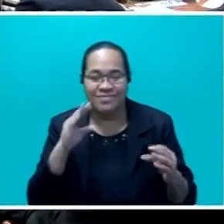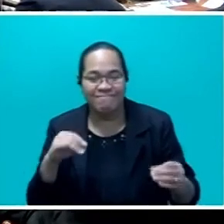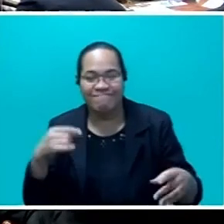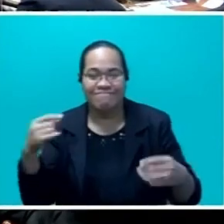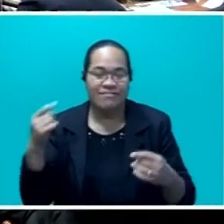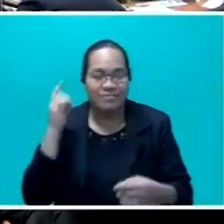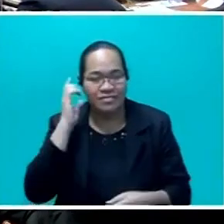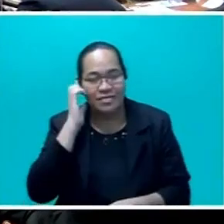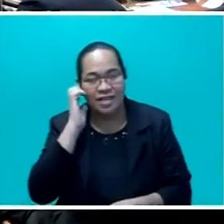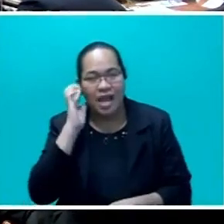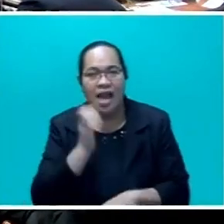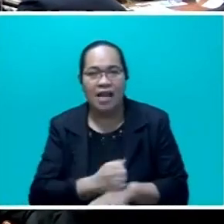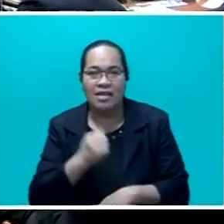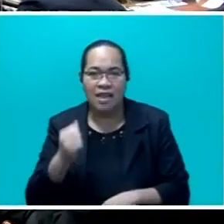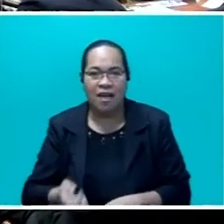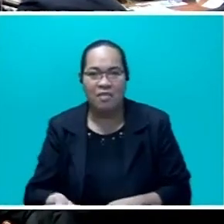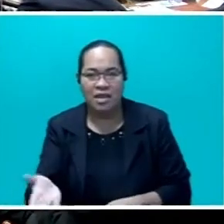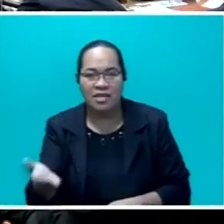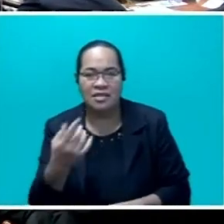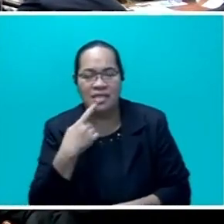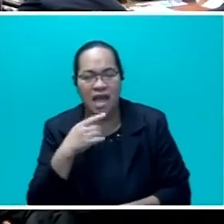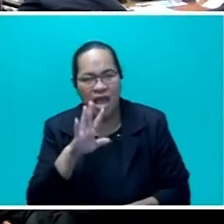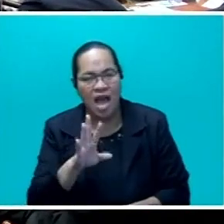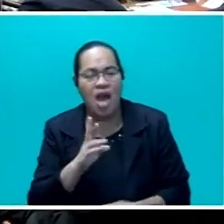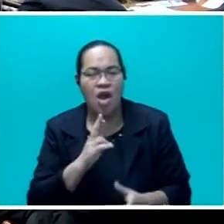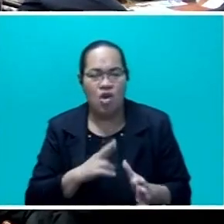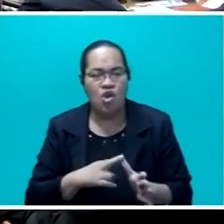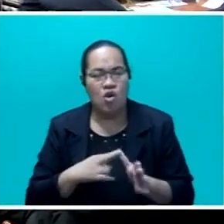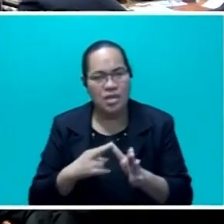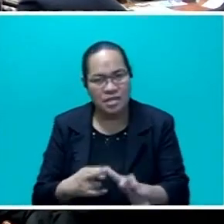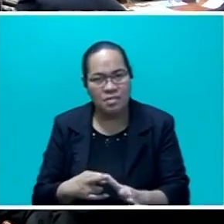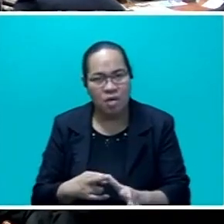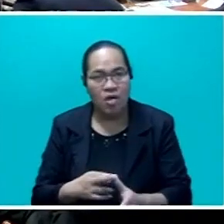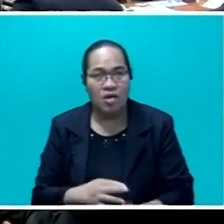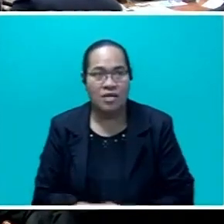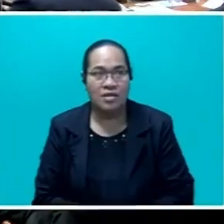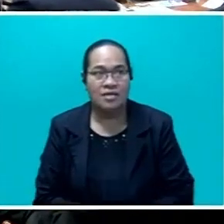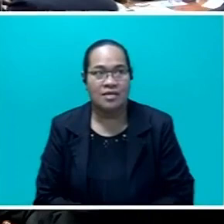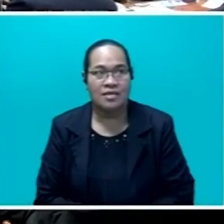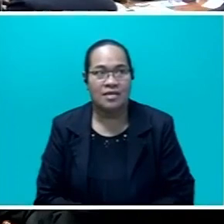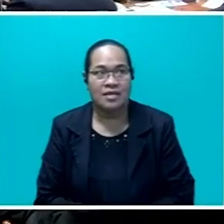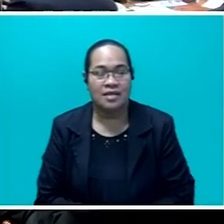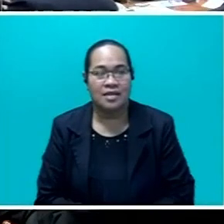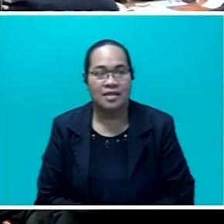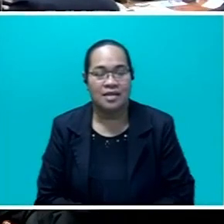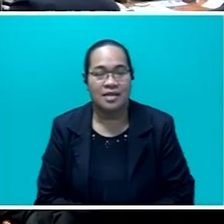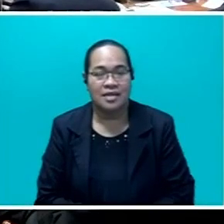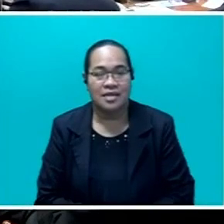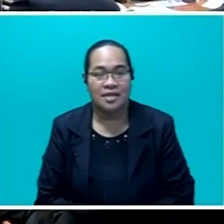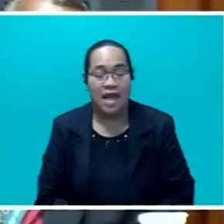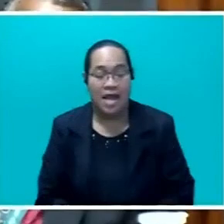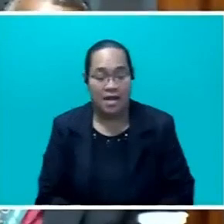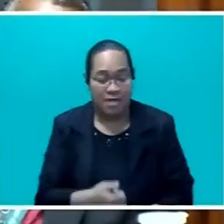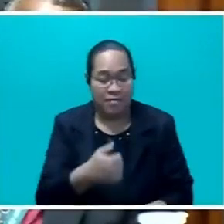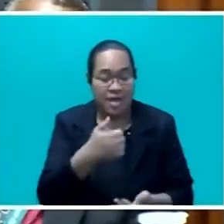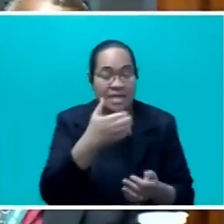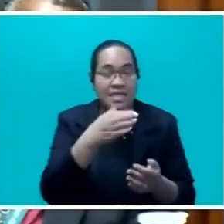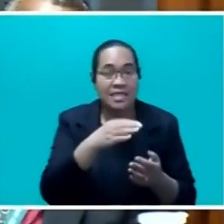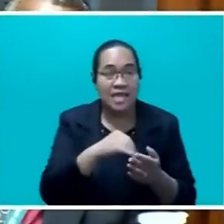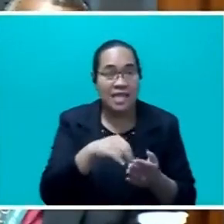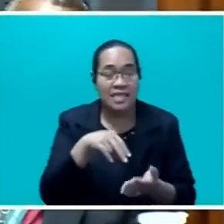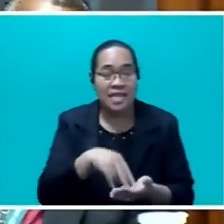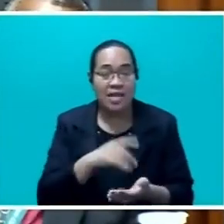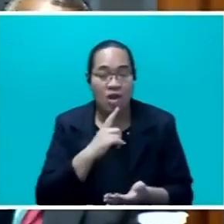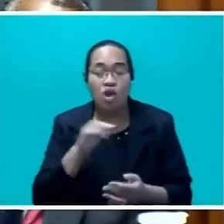Response. What number? Steve. 60, standing order 60, the response should